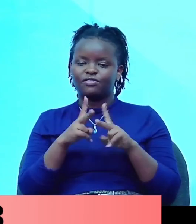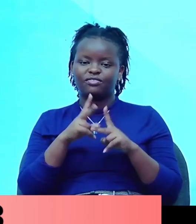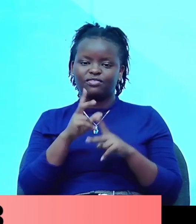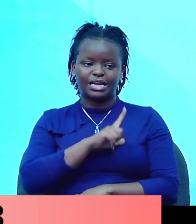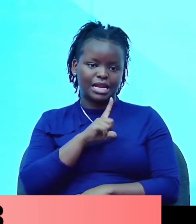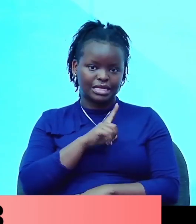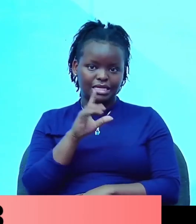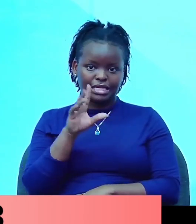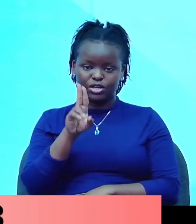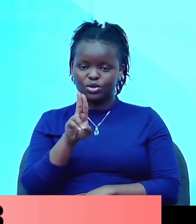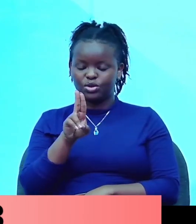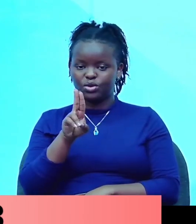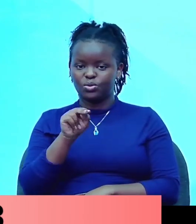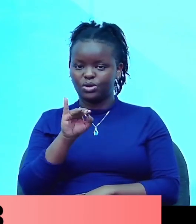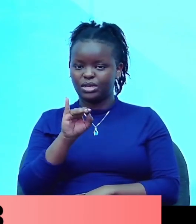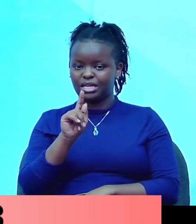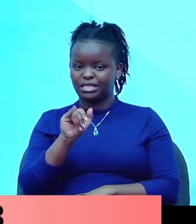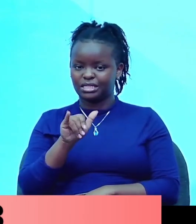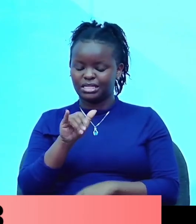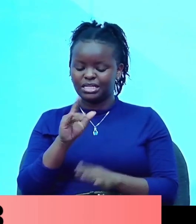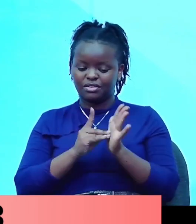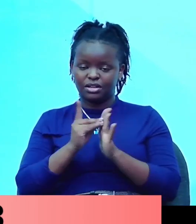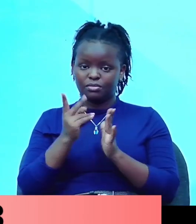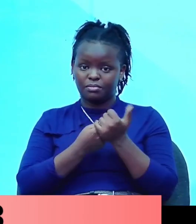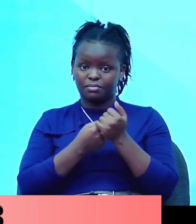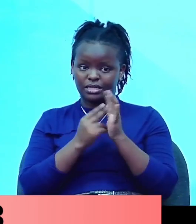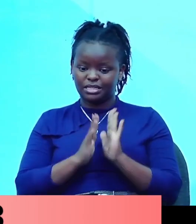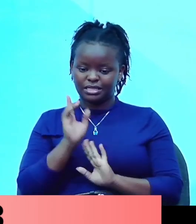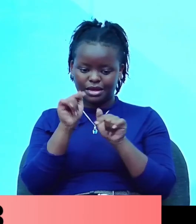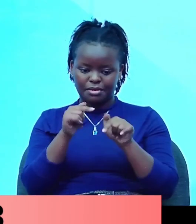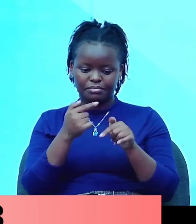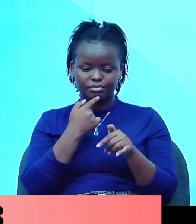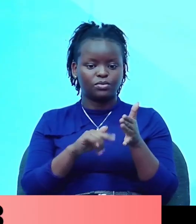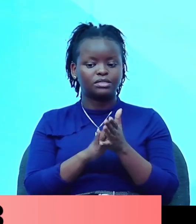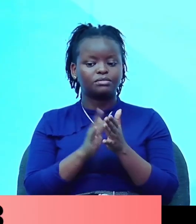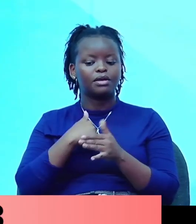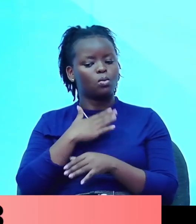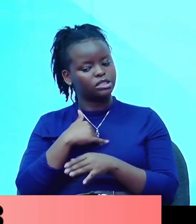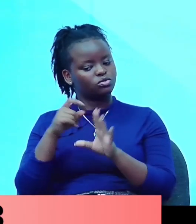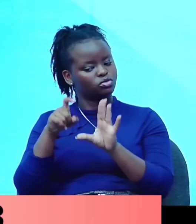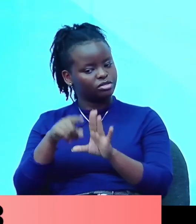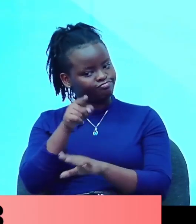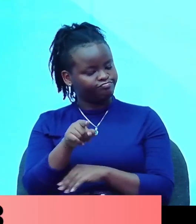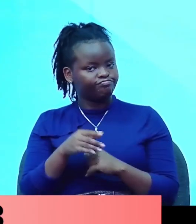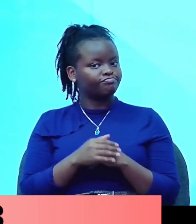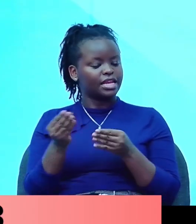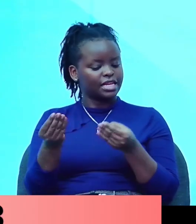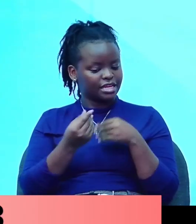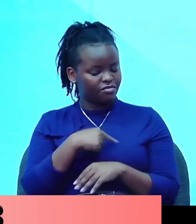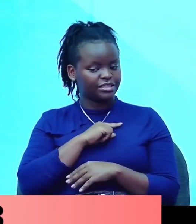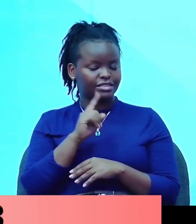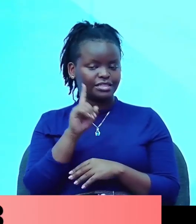Homes, who is one of our development partners, actually came in and said, I want to be part of this, and gave us the